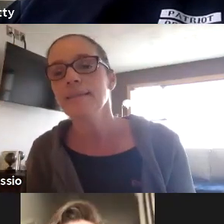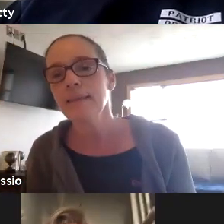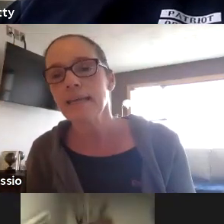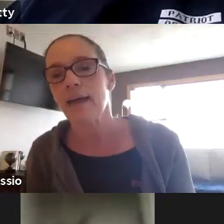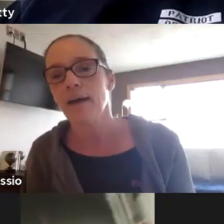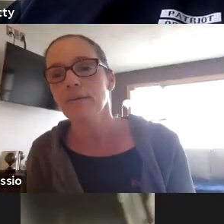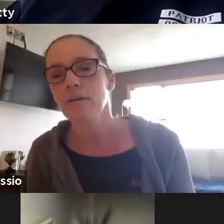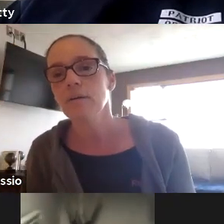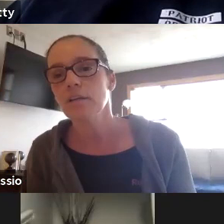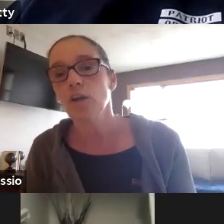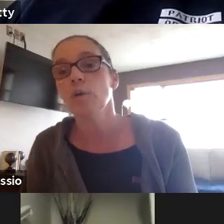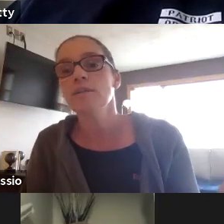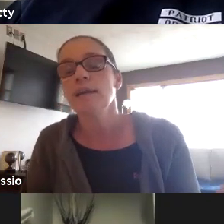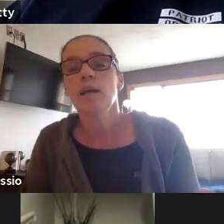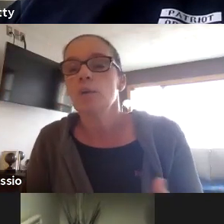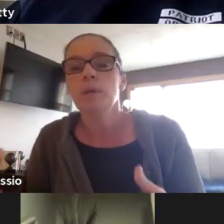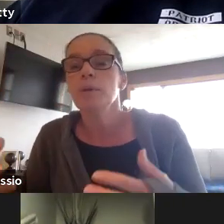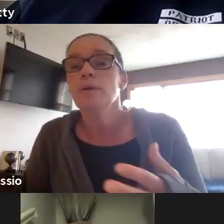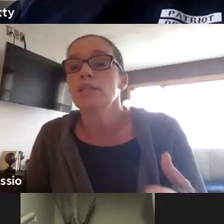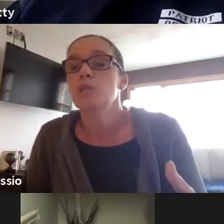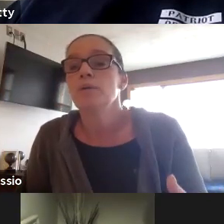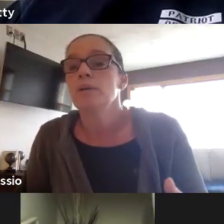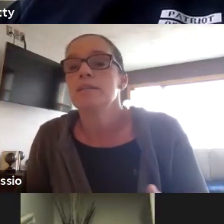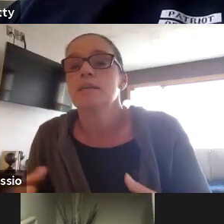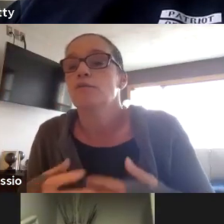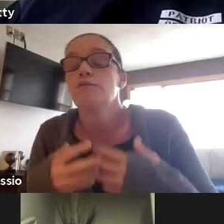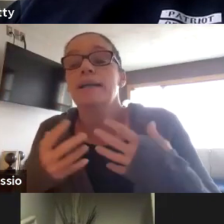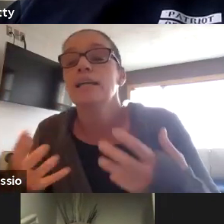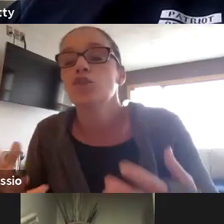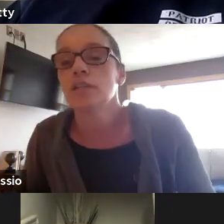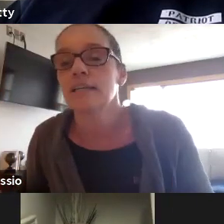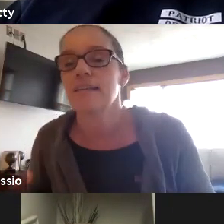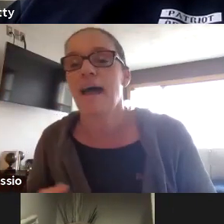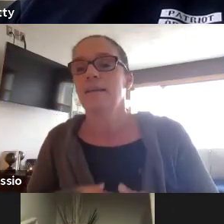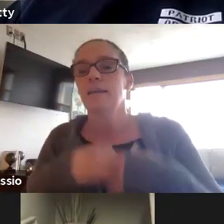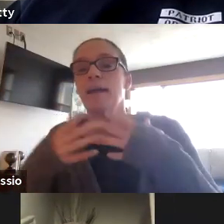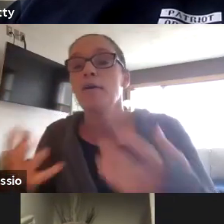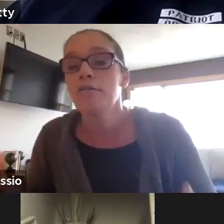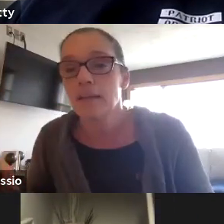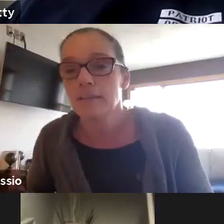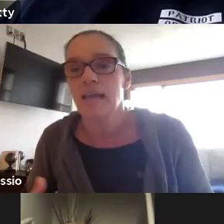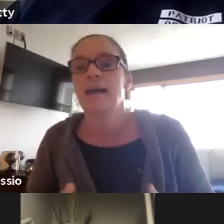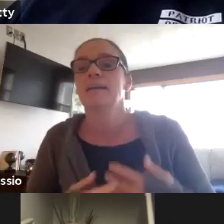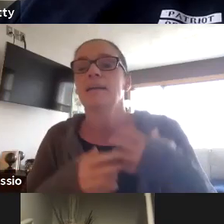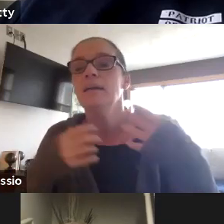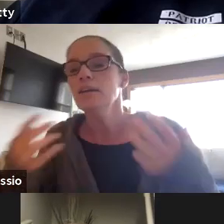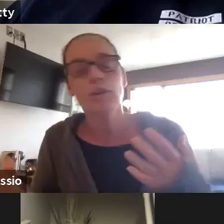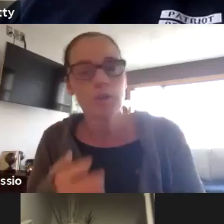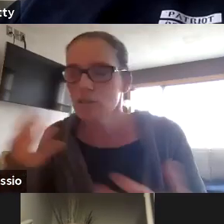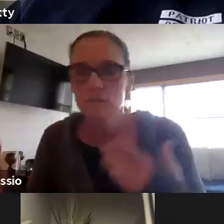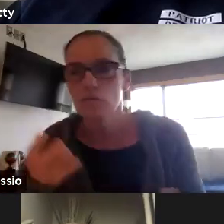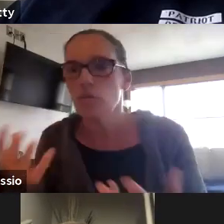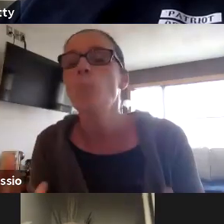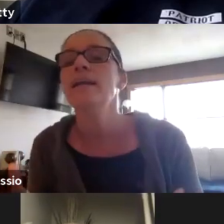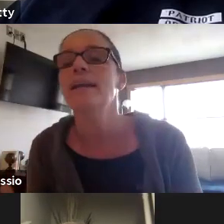I didn't think of that. We could say, people are experiencing financial anxiety, health anxiety, and